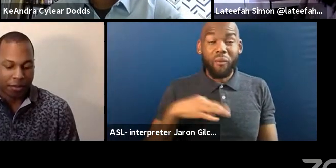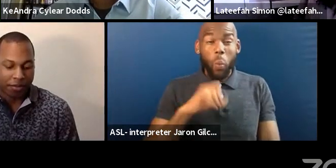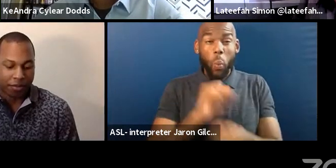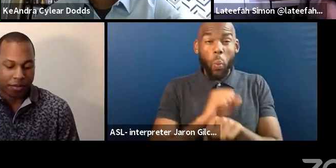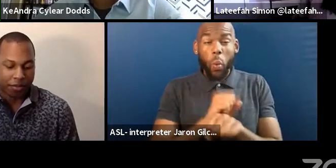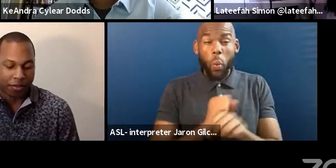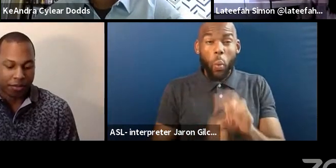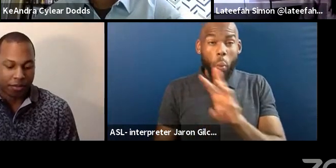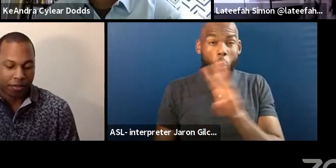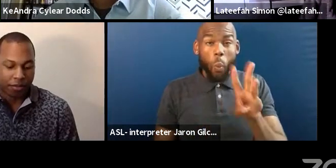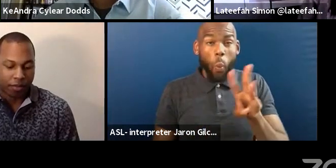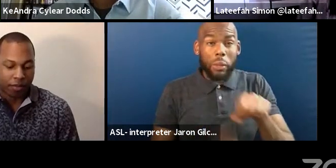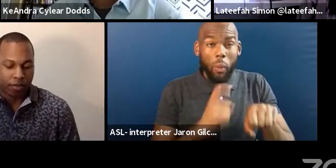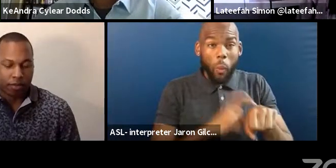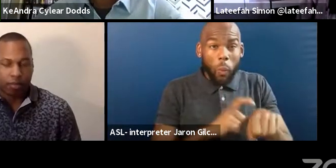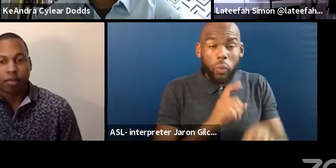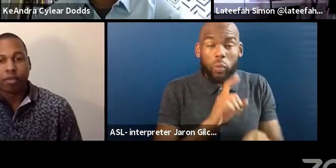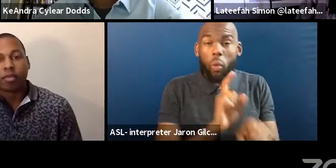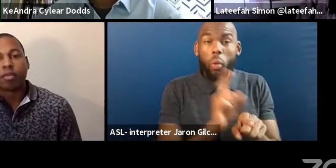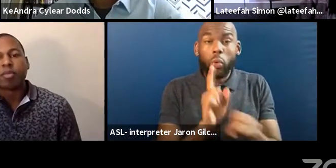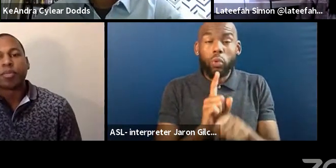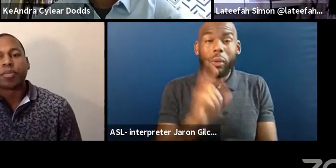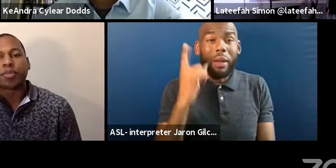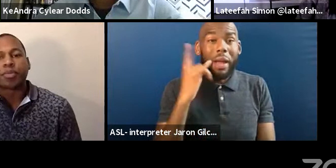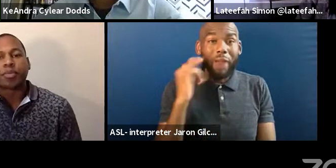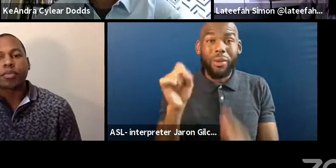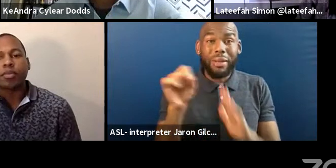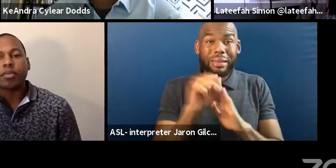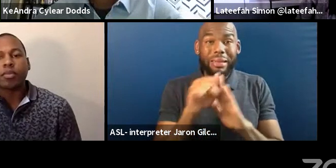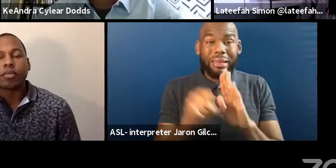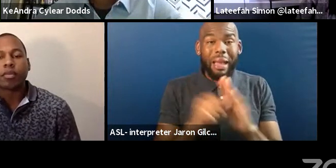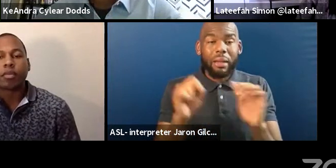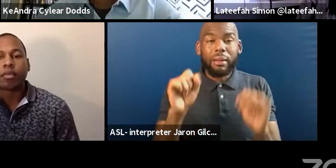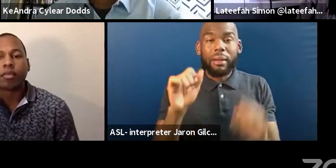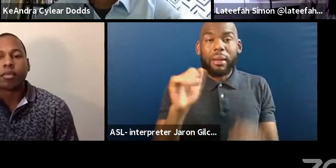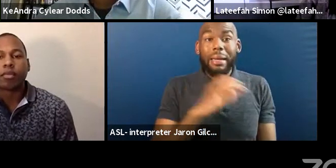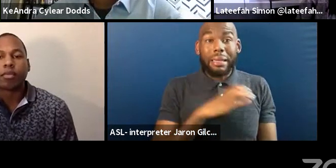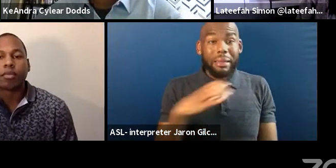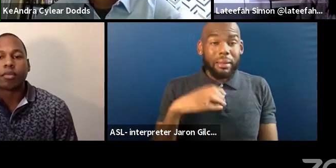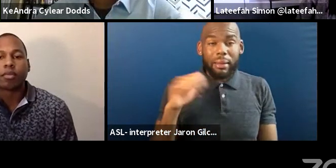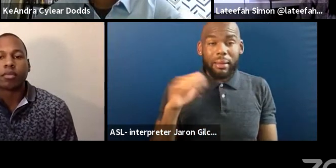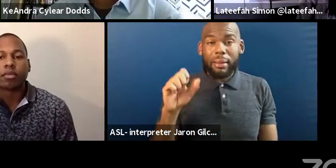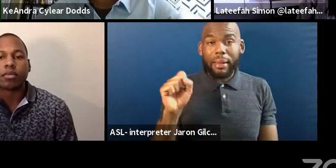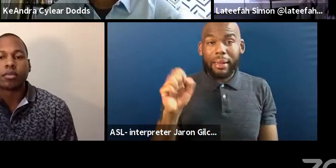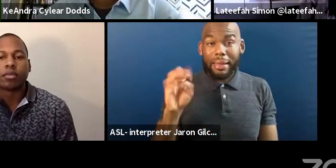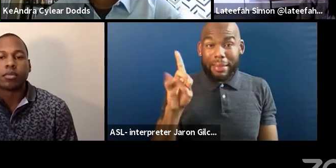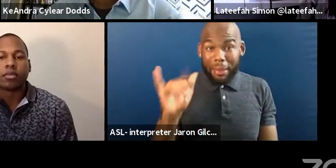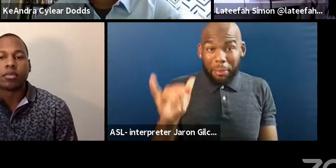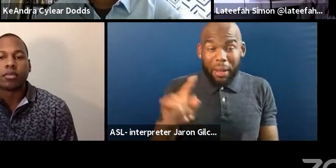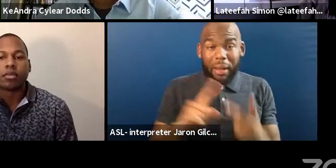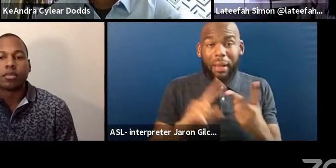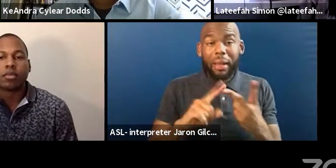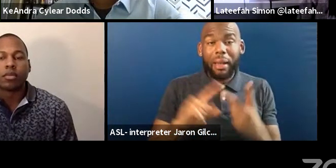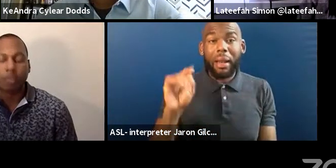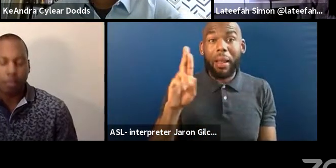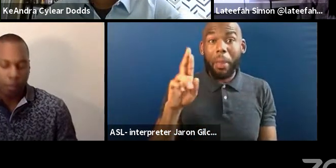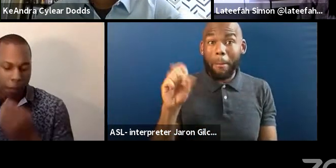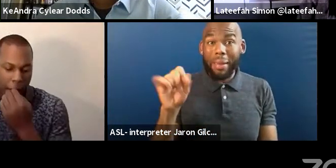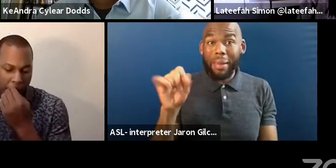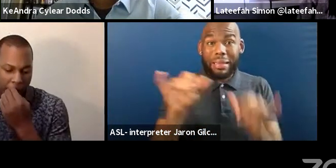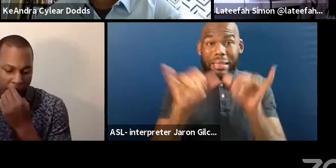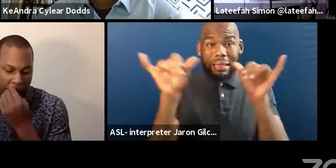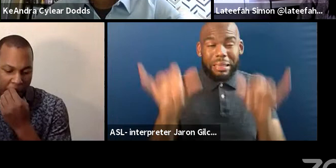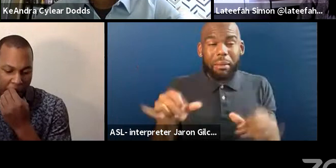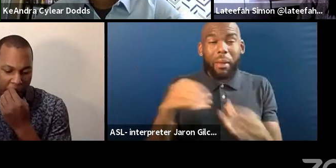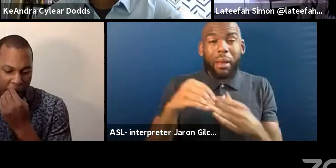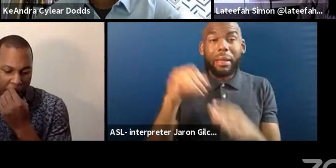worked in the California State Assembly and U.S. Senate offices, and for AC Transit, which is the bus system in the East Bay of the San Francisco Bay